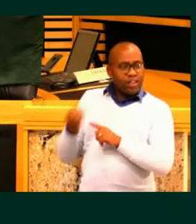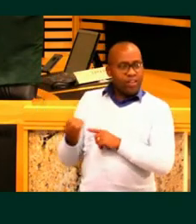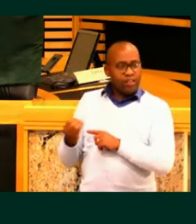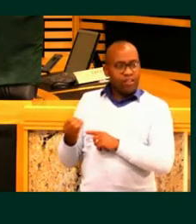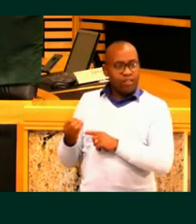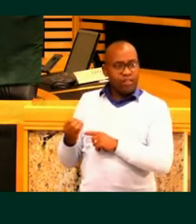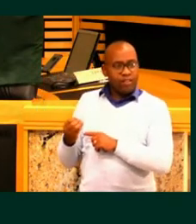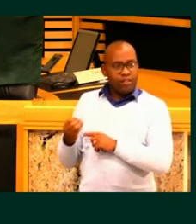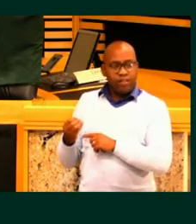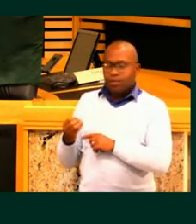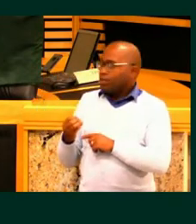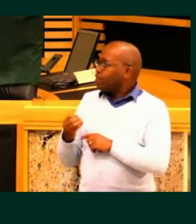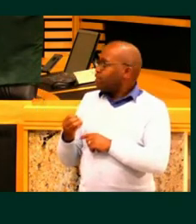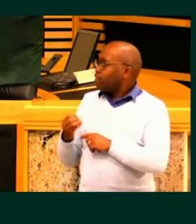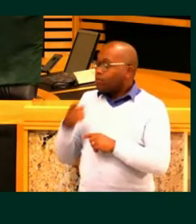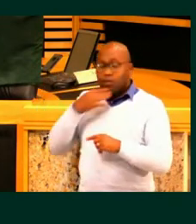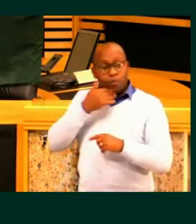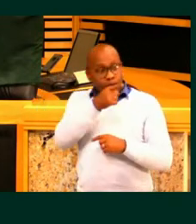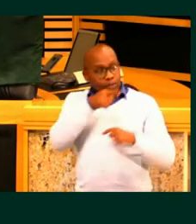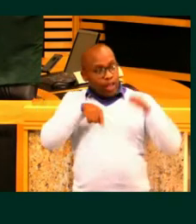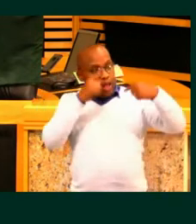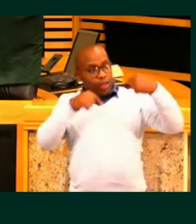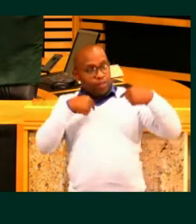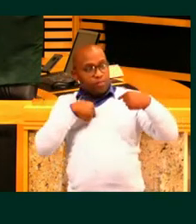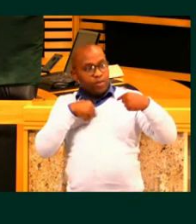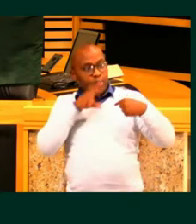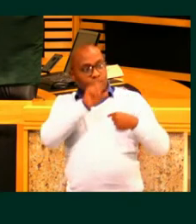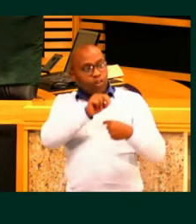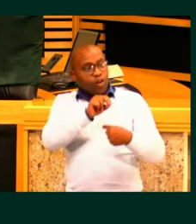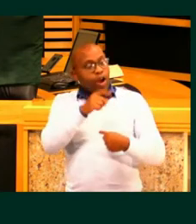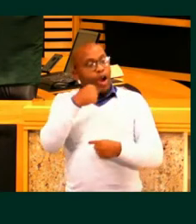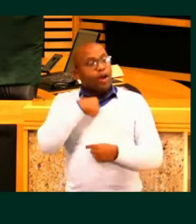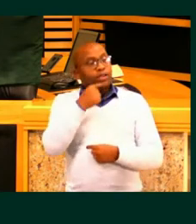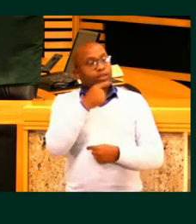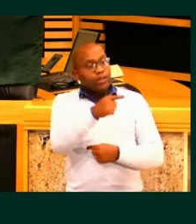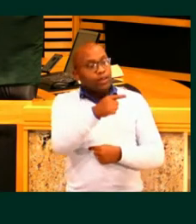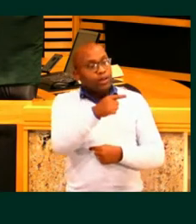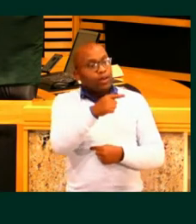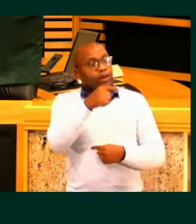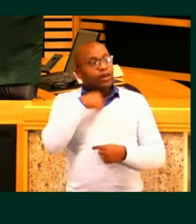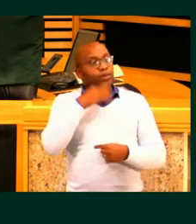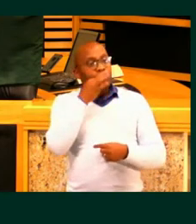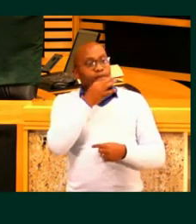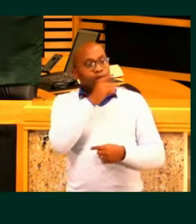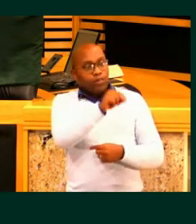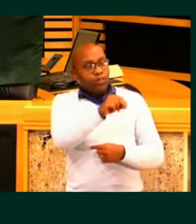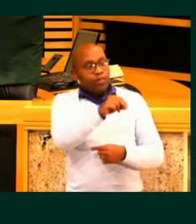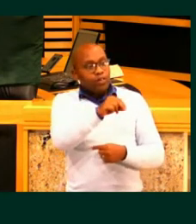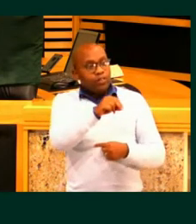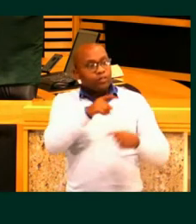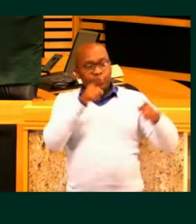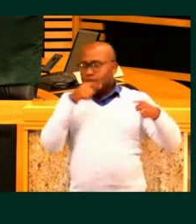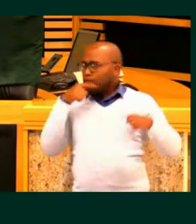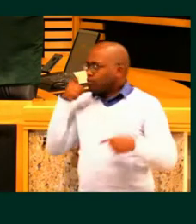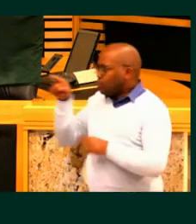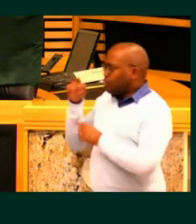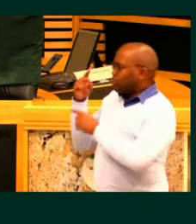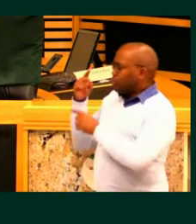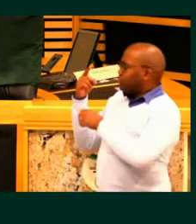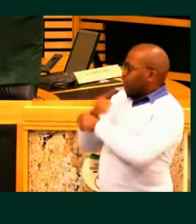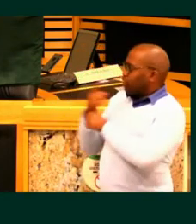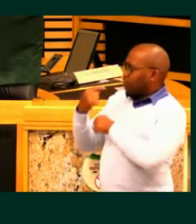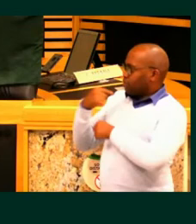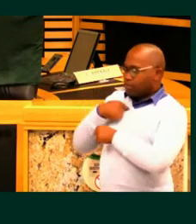she know if I'm abused or not don't argue with me I'm saying AB she diagnosing me you are not